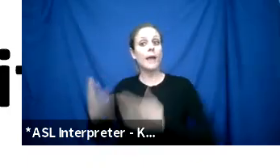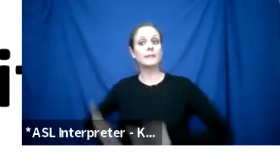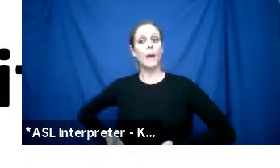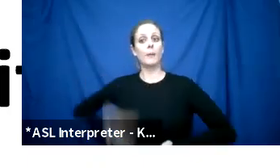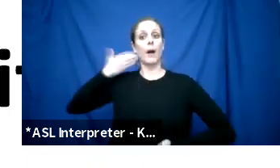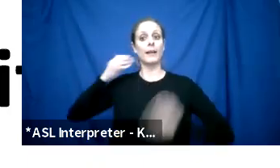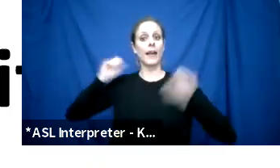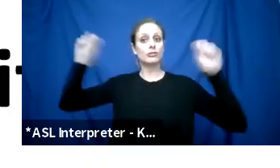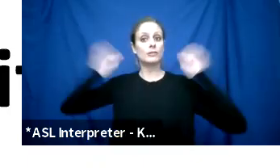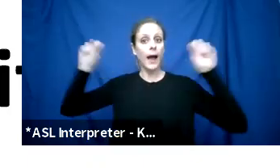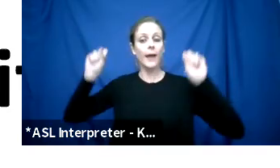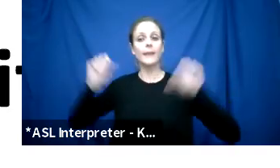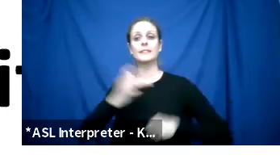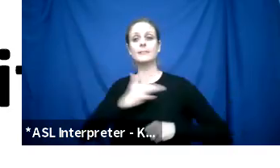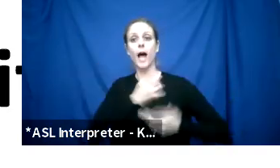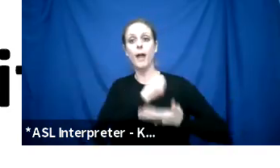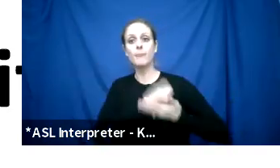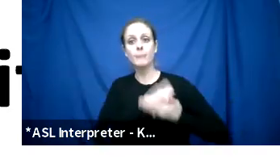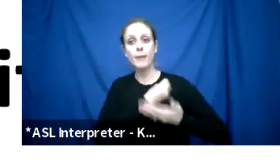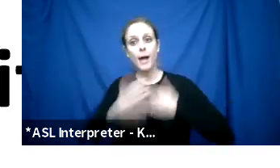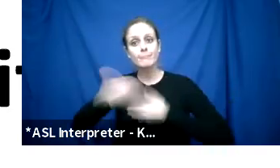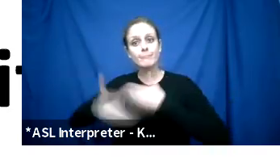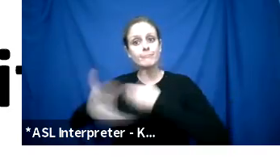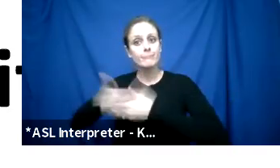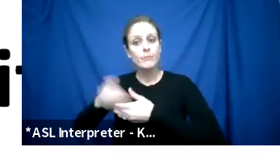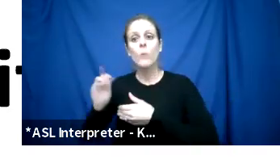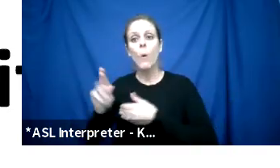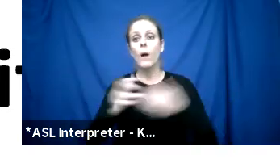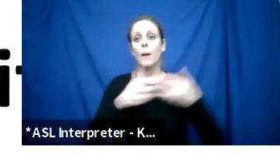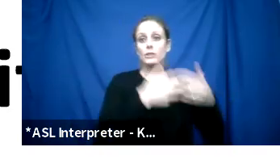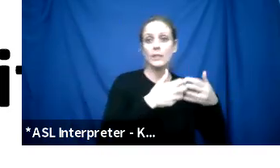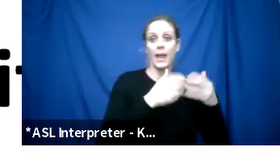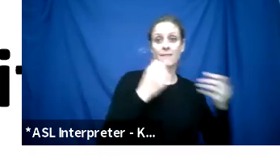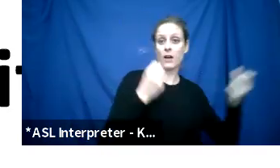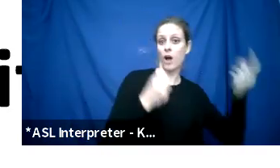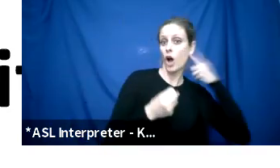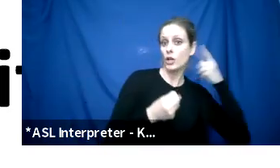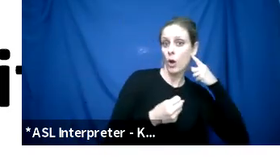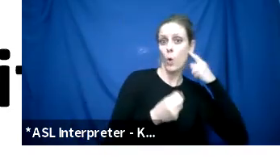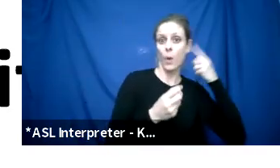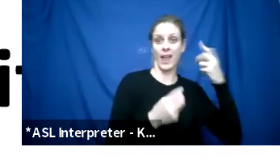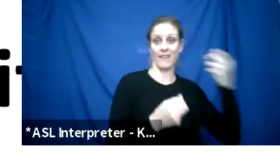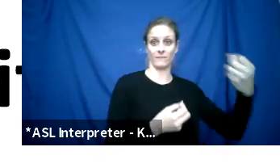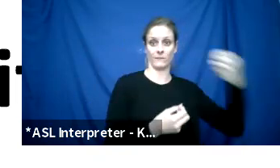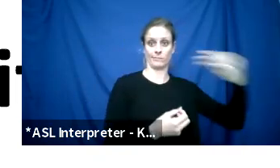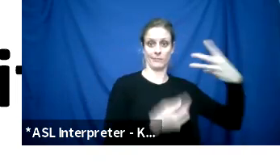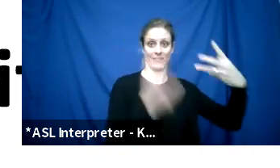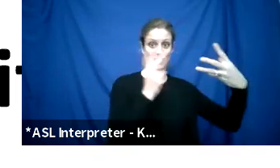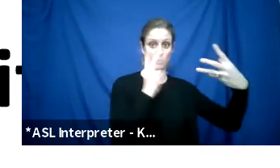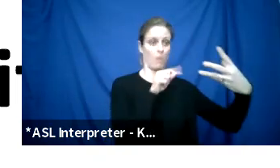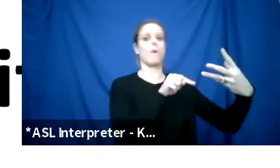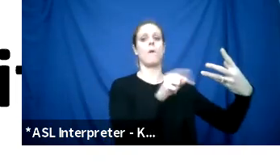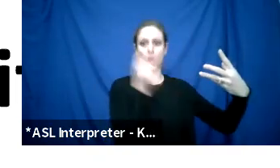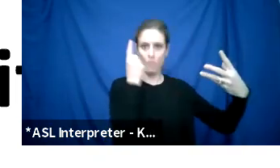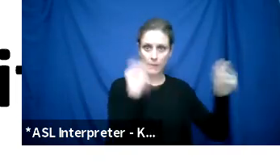exercise cardiovascular, or there are machines that do audio and visual output so that anyone could use, say,